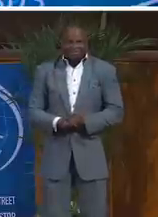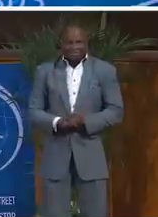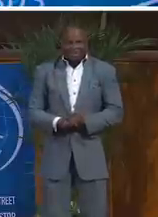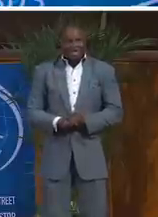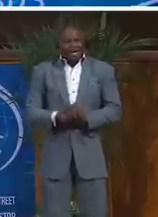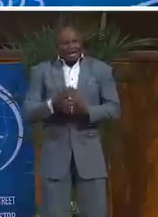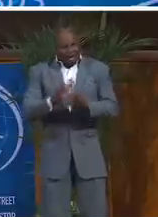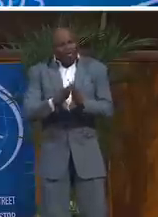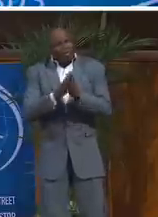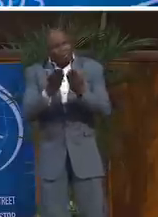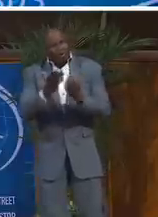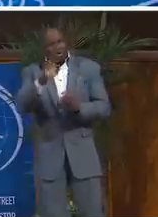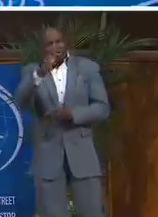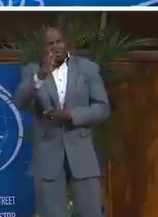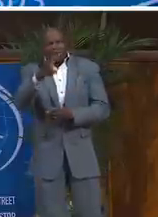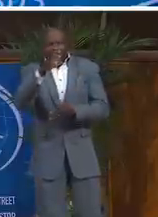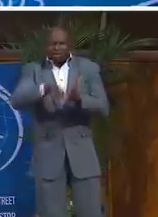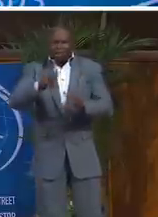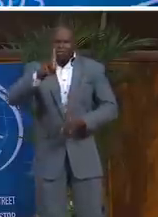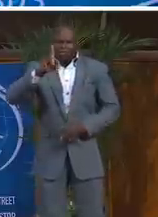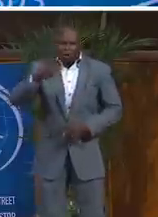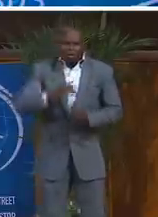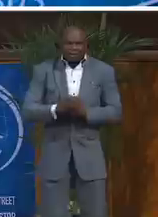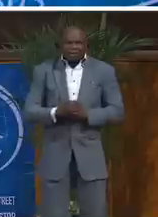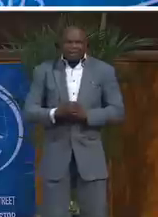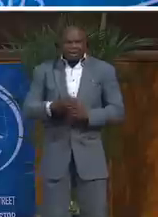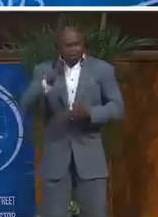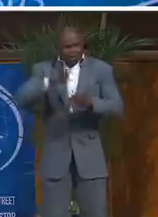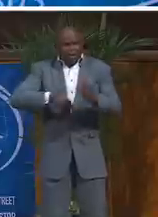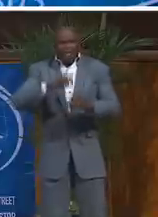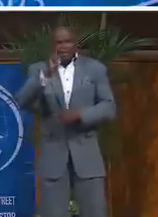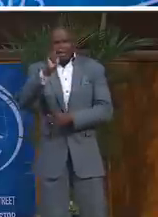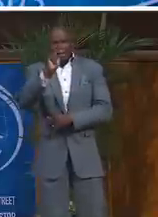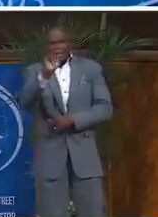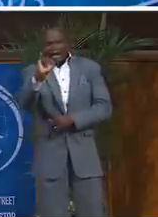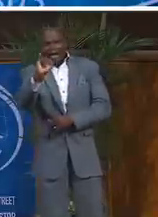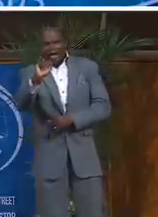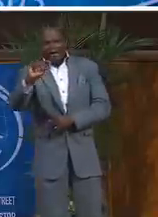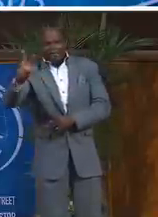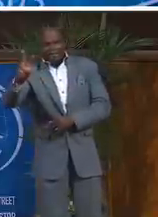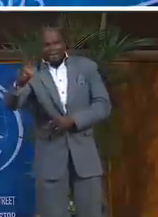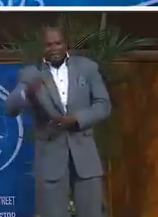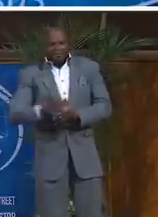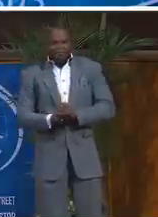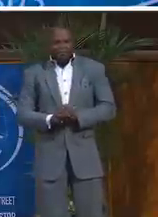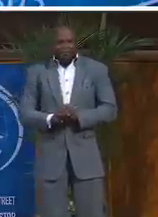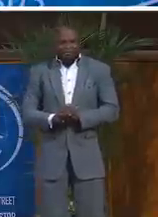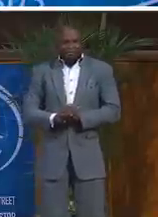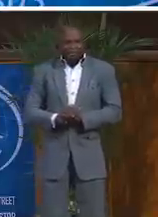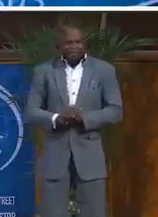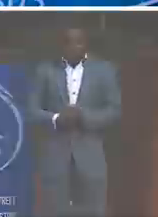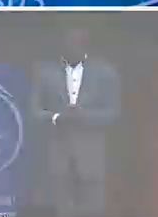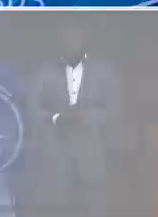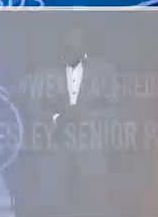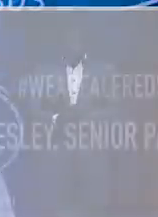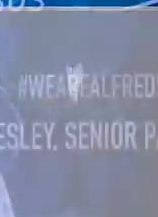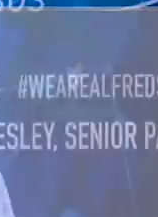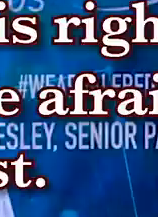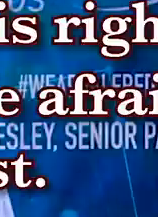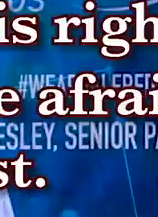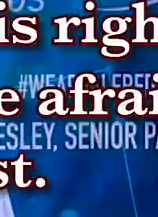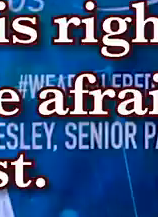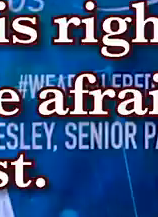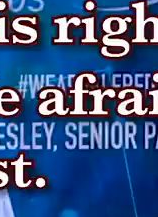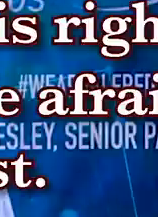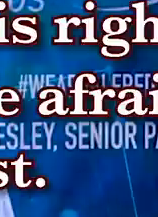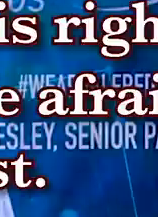In Revelation chapter 1, reading out of the New International Version of God's word, the Apostle John says,